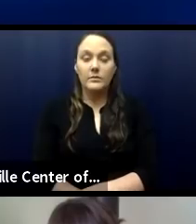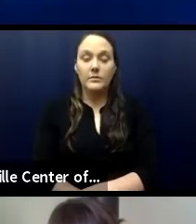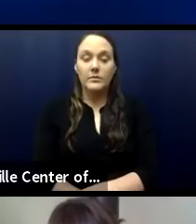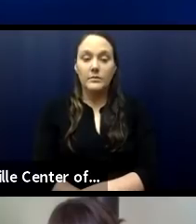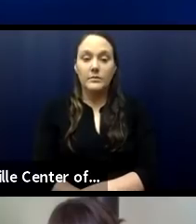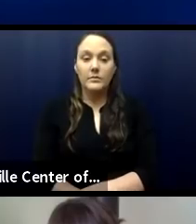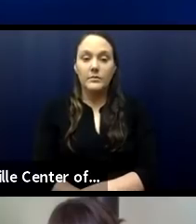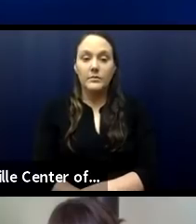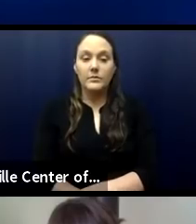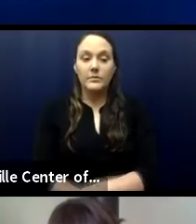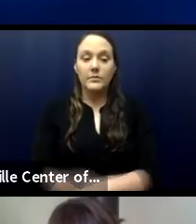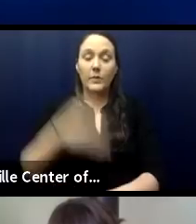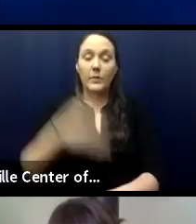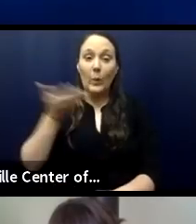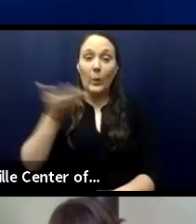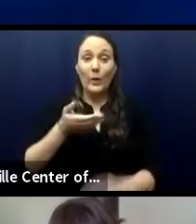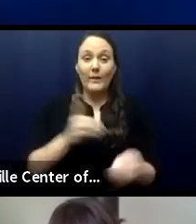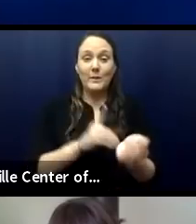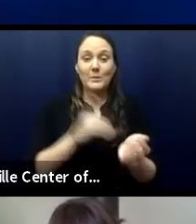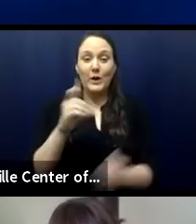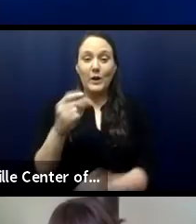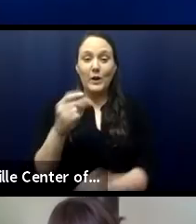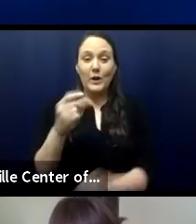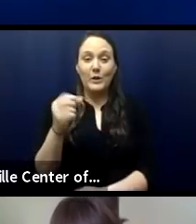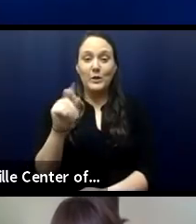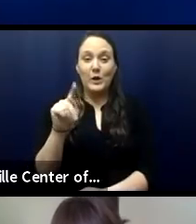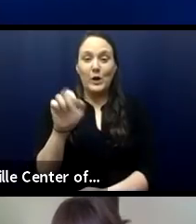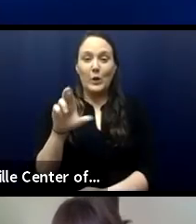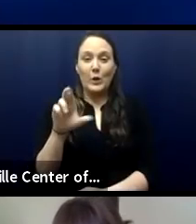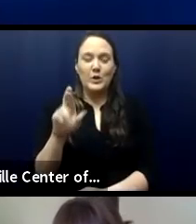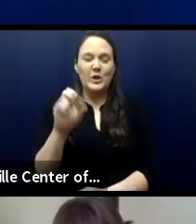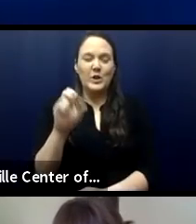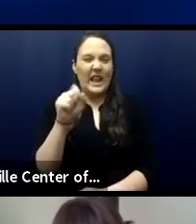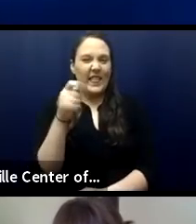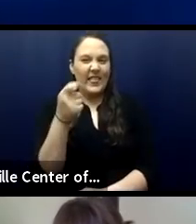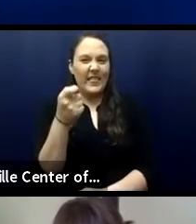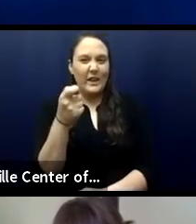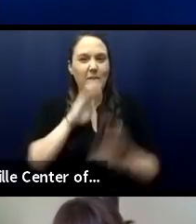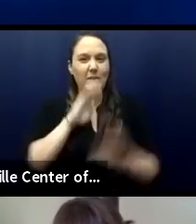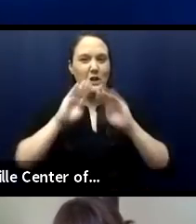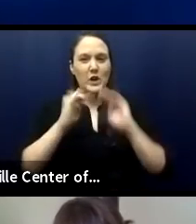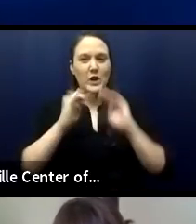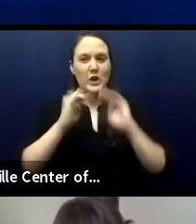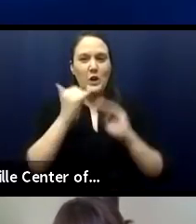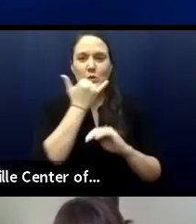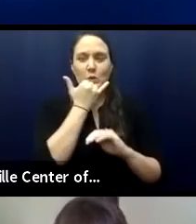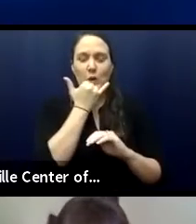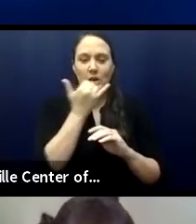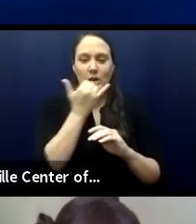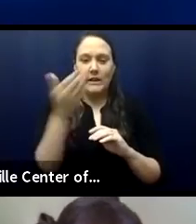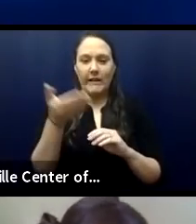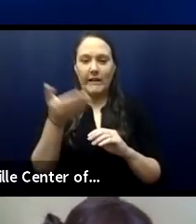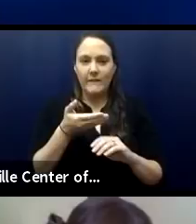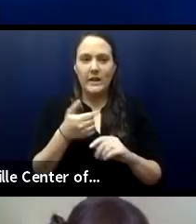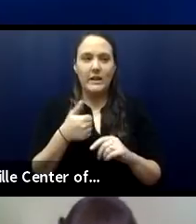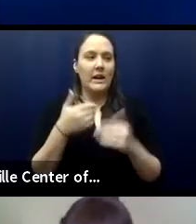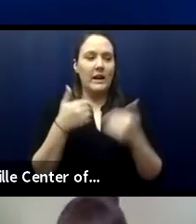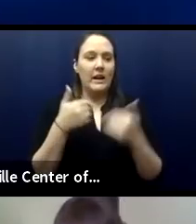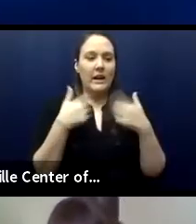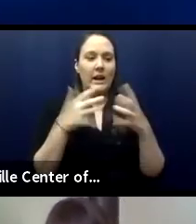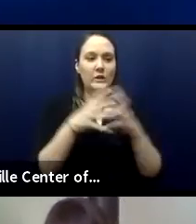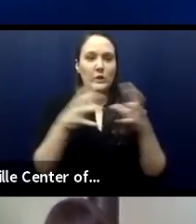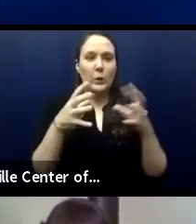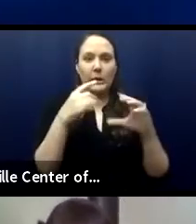Welcome, Dr. Gocher. Yes, that was a little frustrating. I had the wrong invitation. We've had so many emails, I couldn't get my